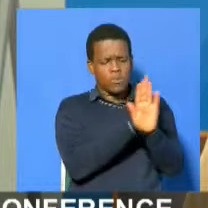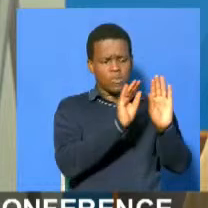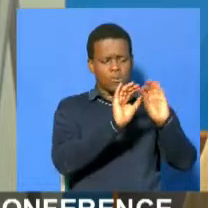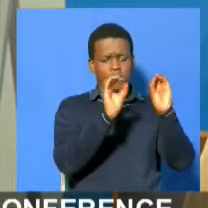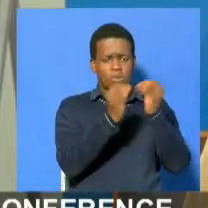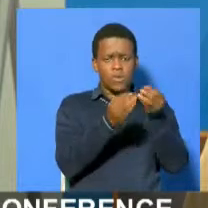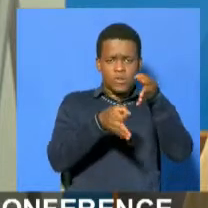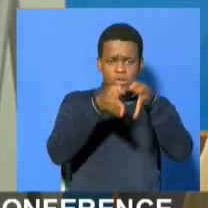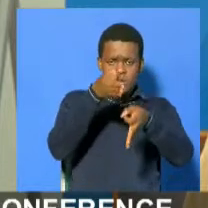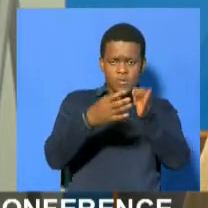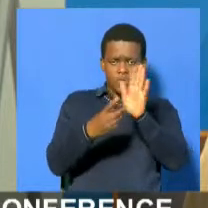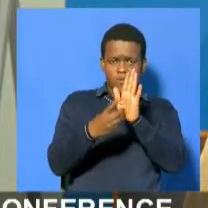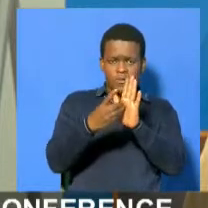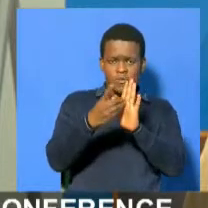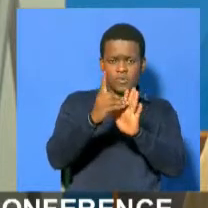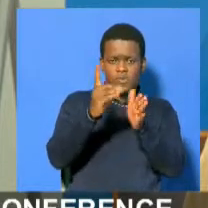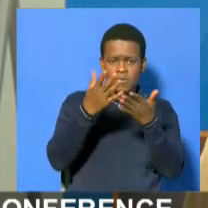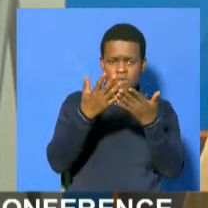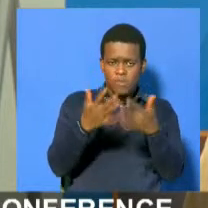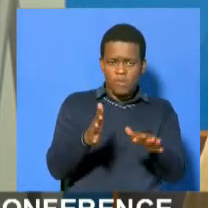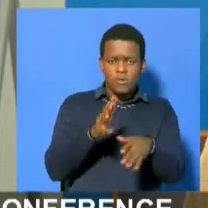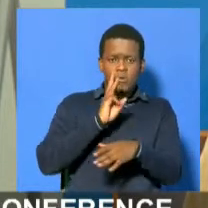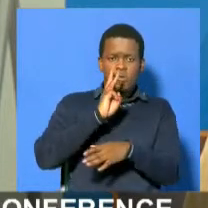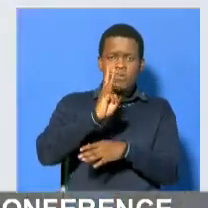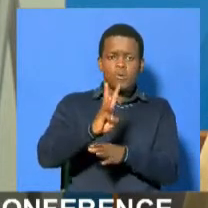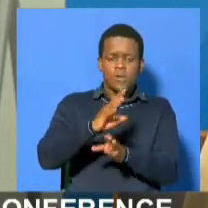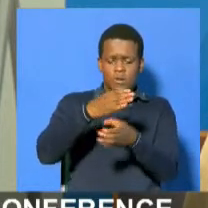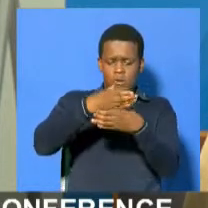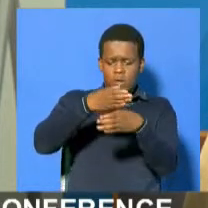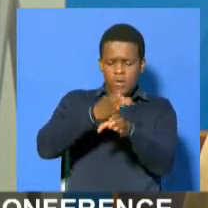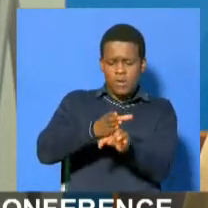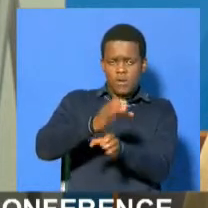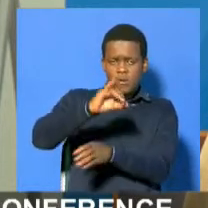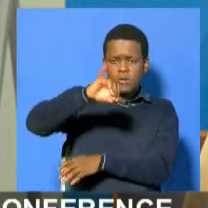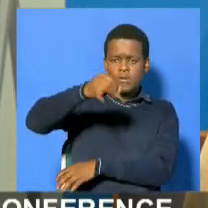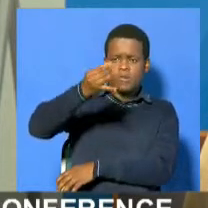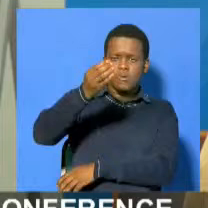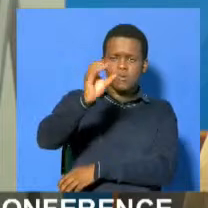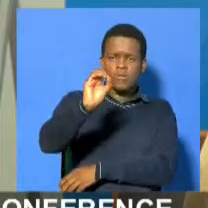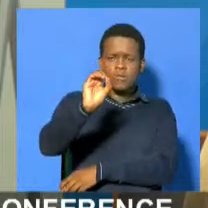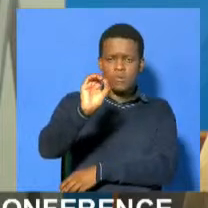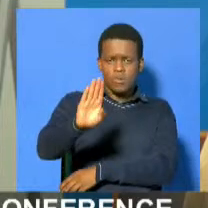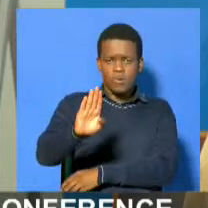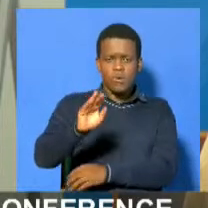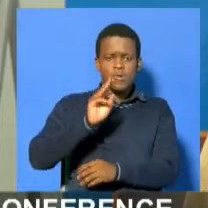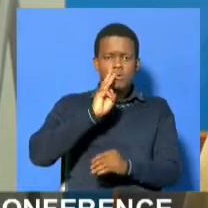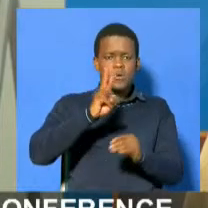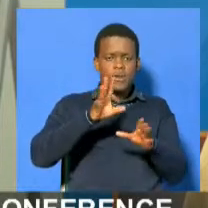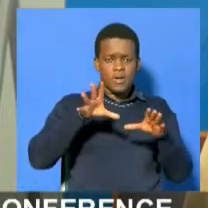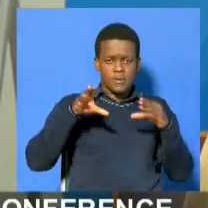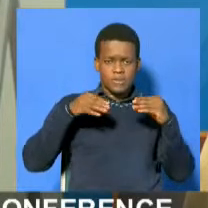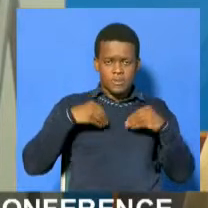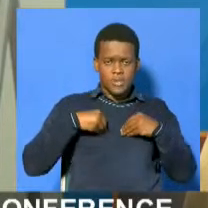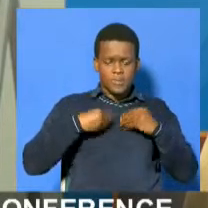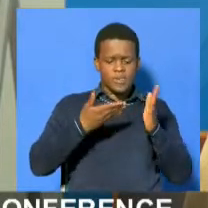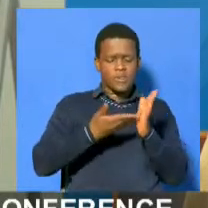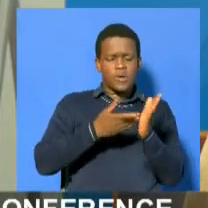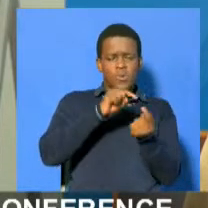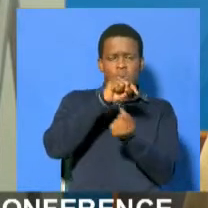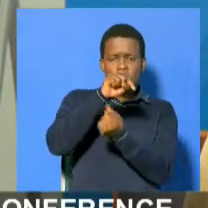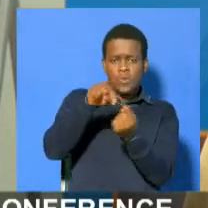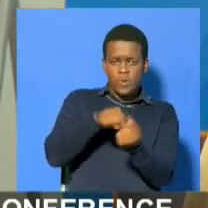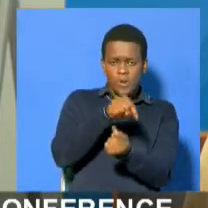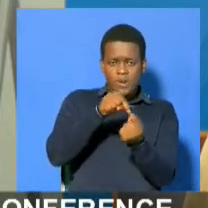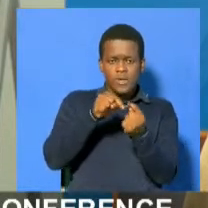well developed, would create the much needed jobs. You will appreciate the fact that once there are